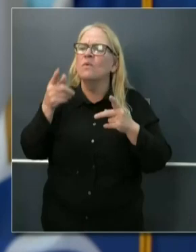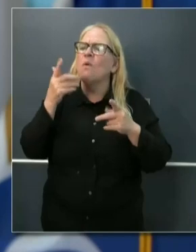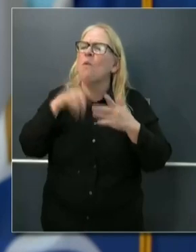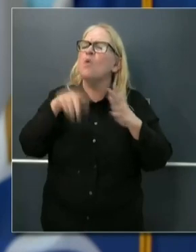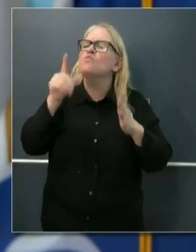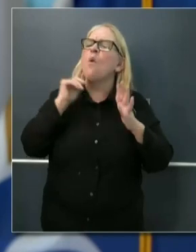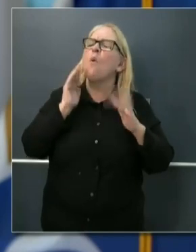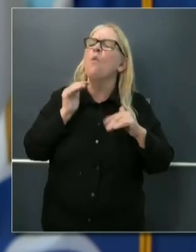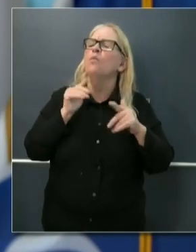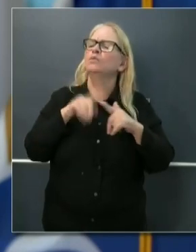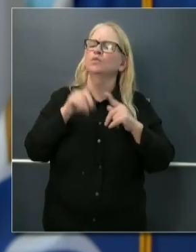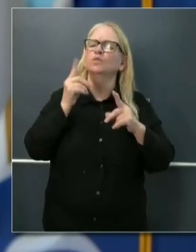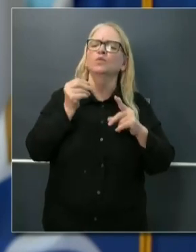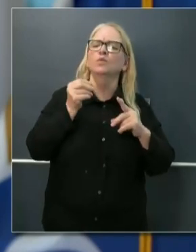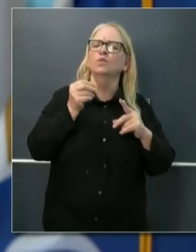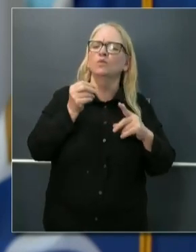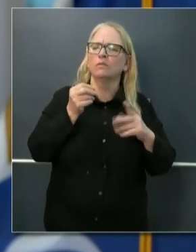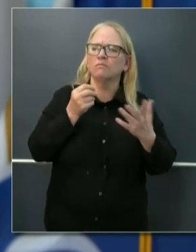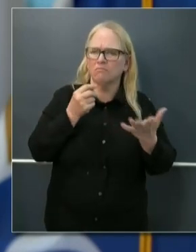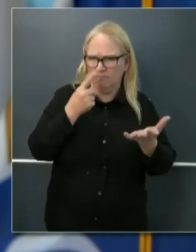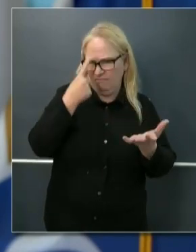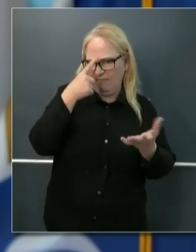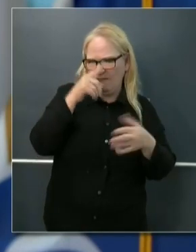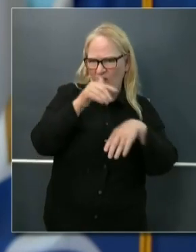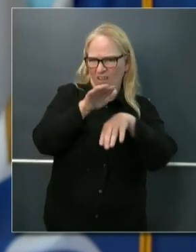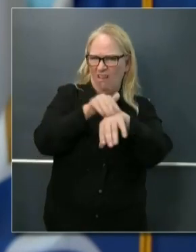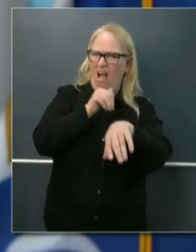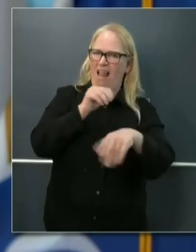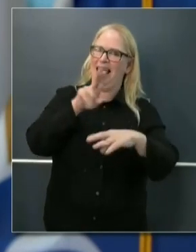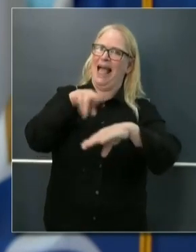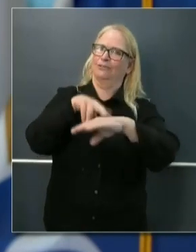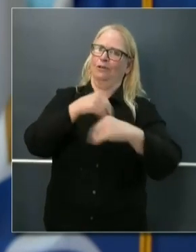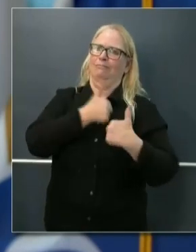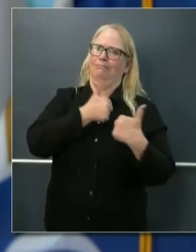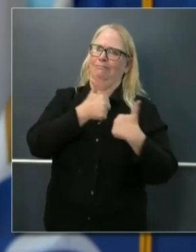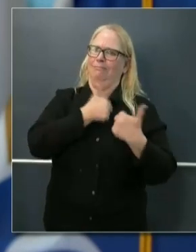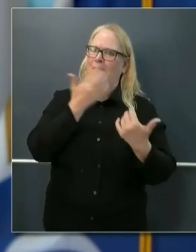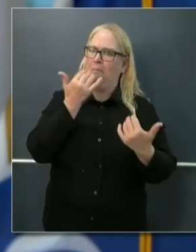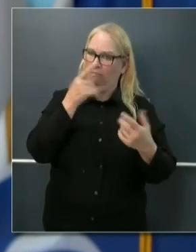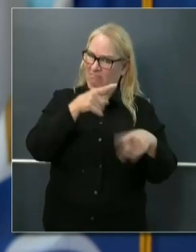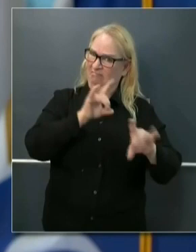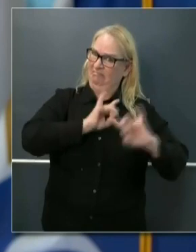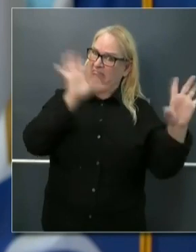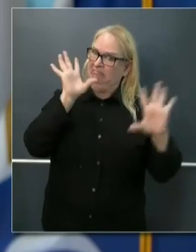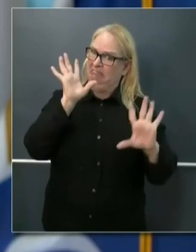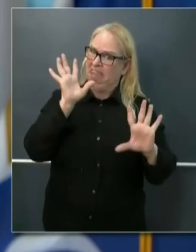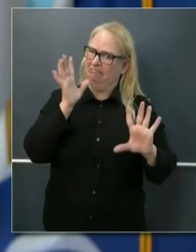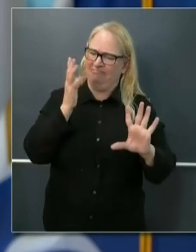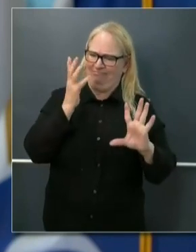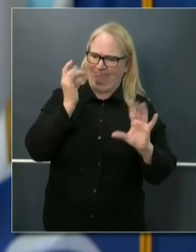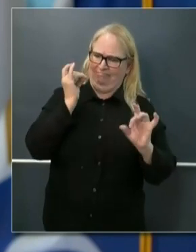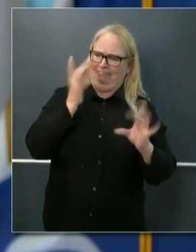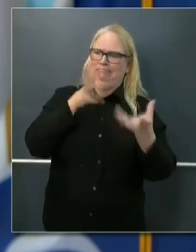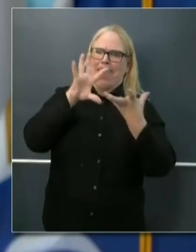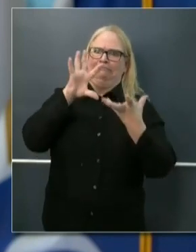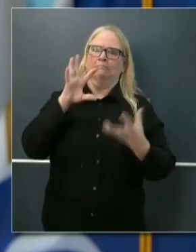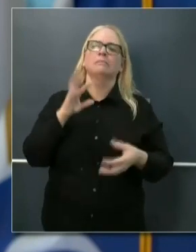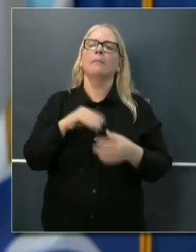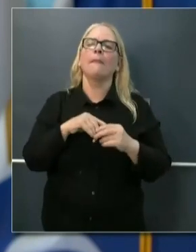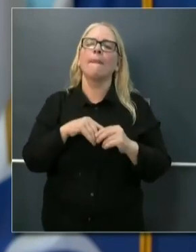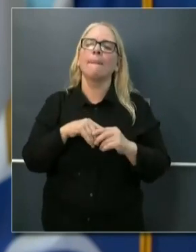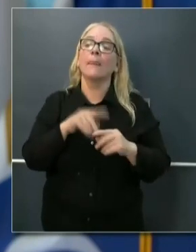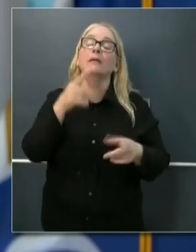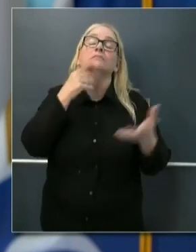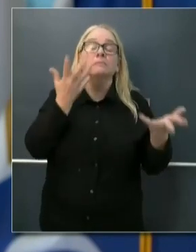do and why, what prompted you, how big of a crisis you think that is? No, I appreciate it, John. The issue of our seniors, and it's the